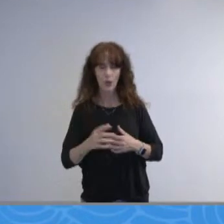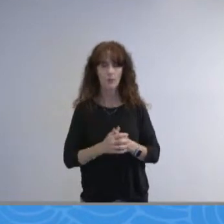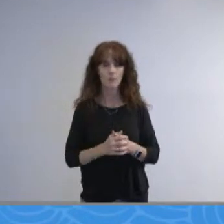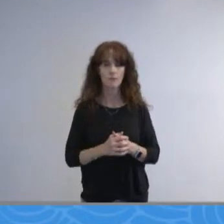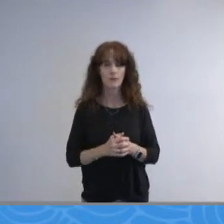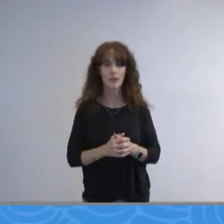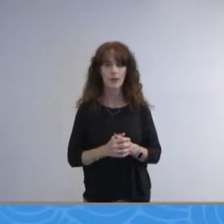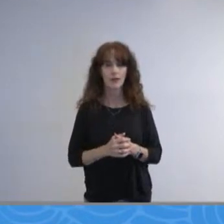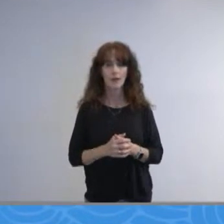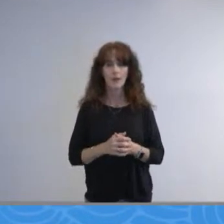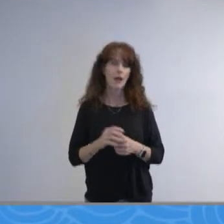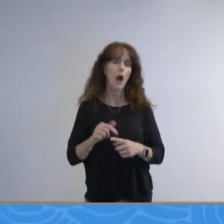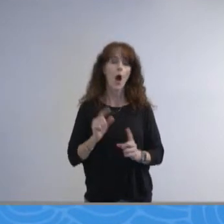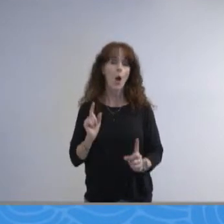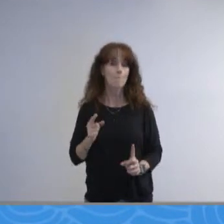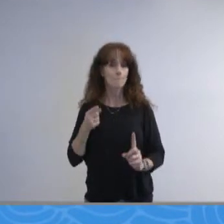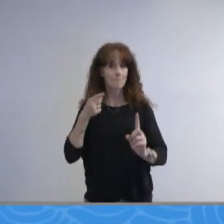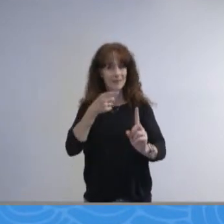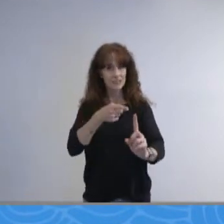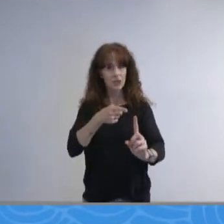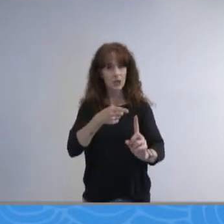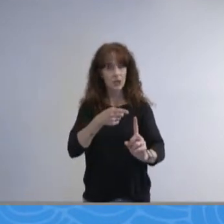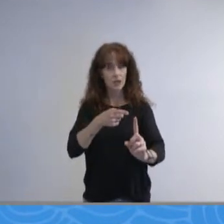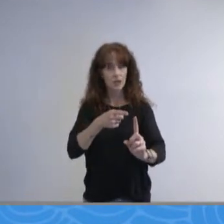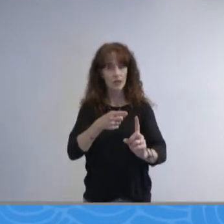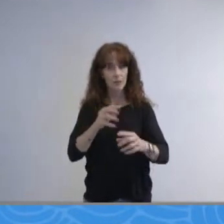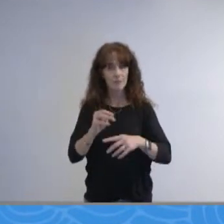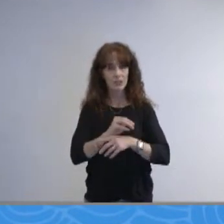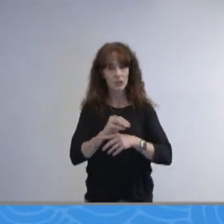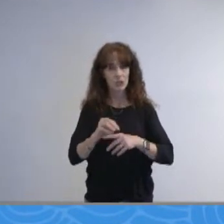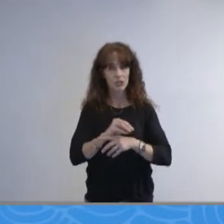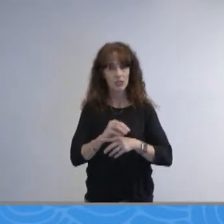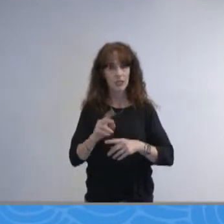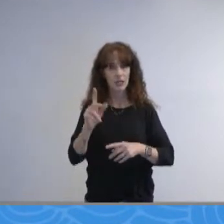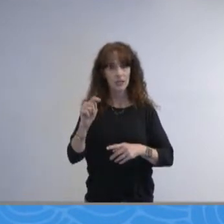Our mission is that TASK educates